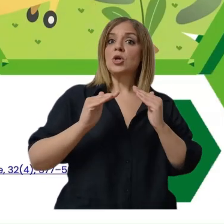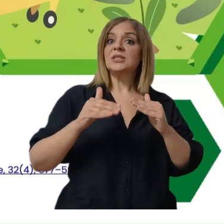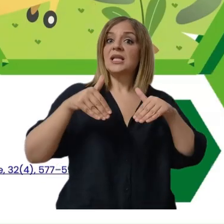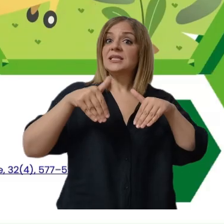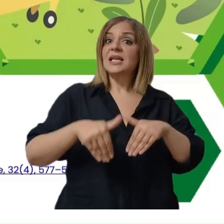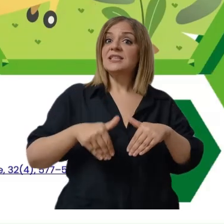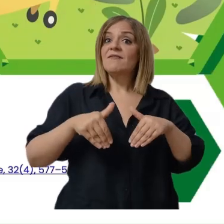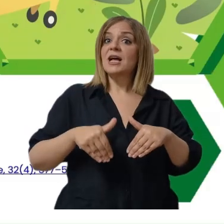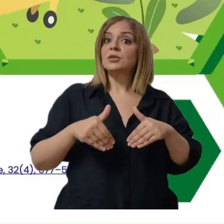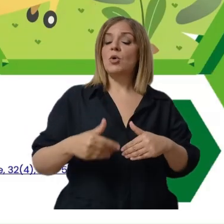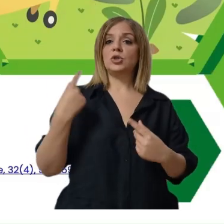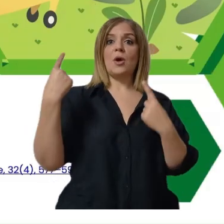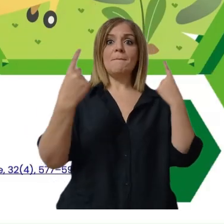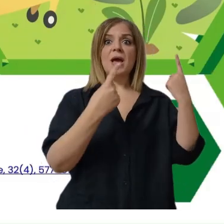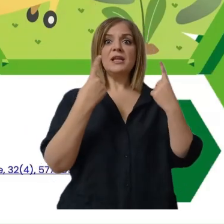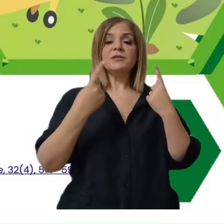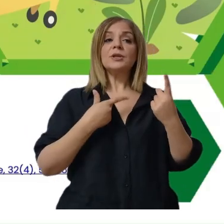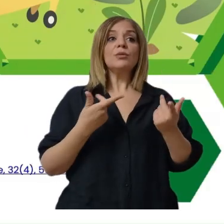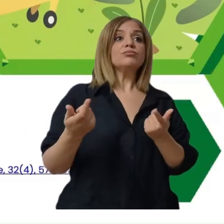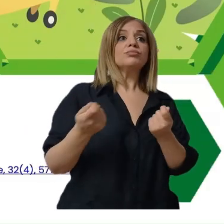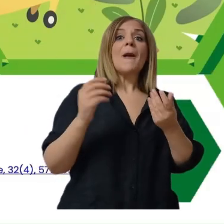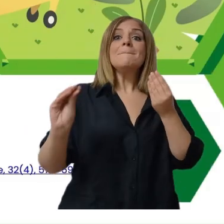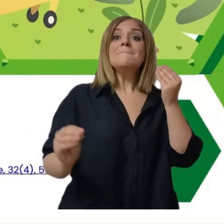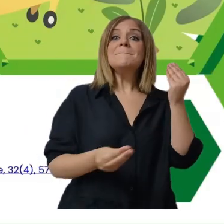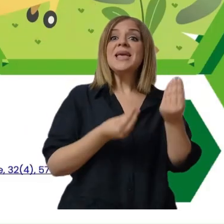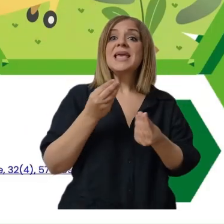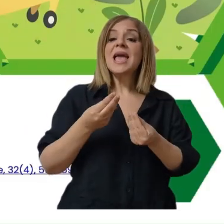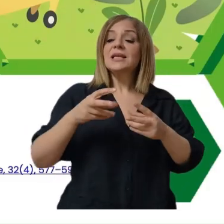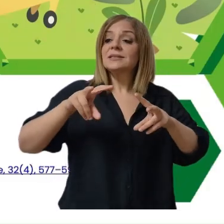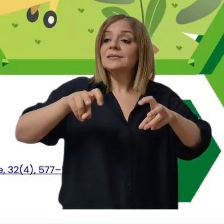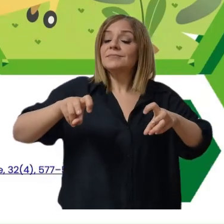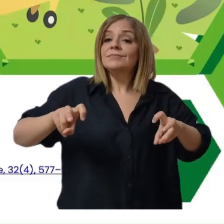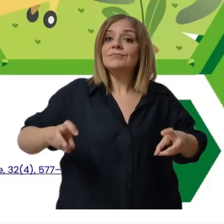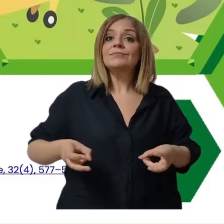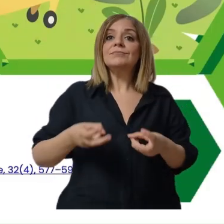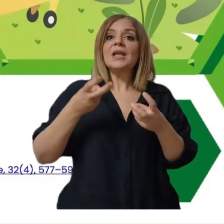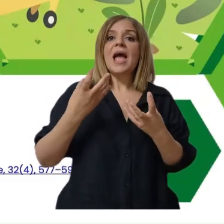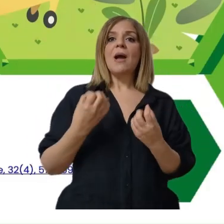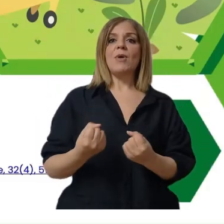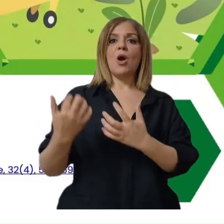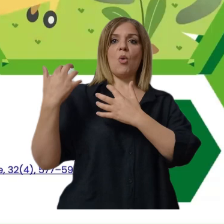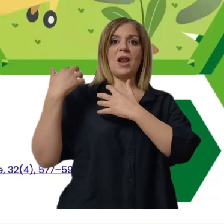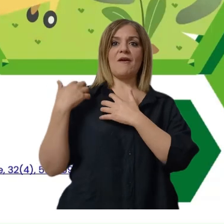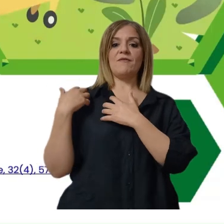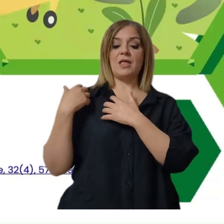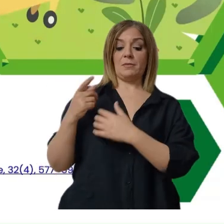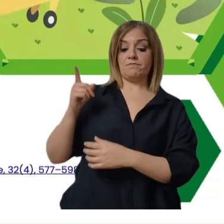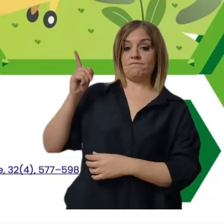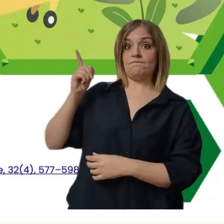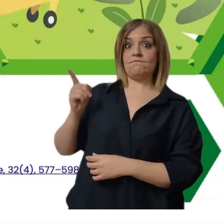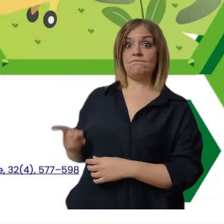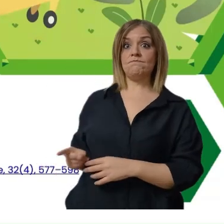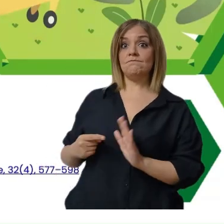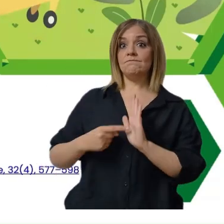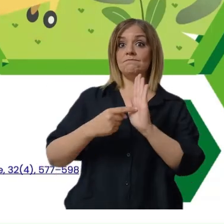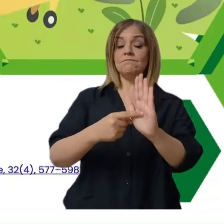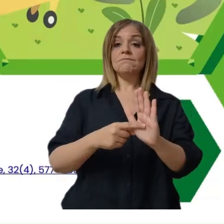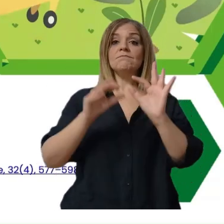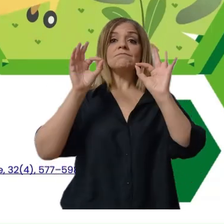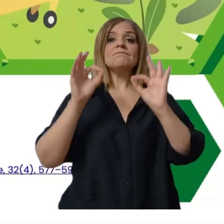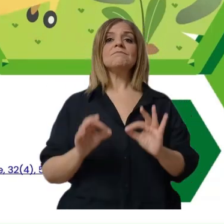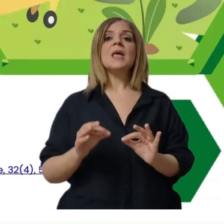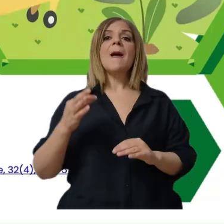use resources responsibly. Here are some key highlights, let's say, of what green